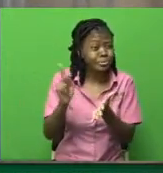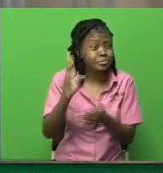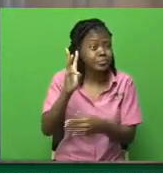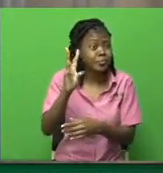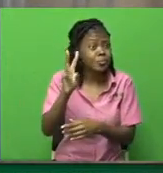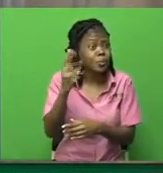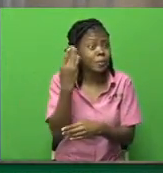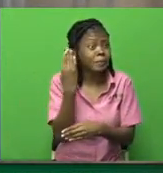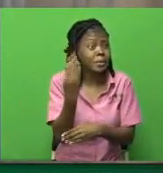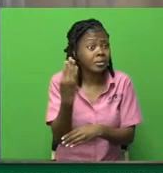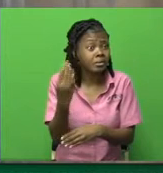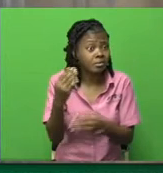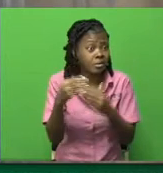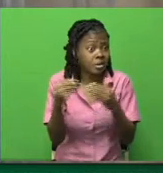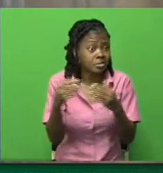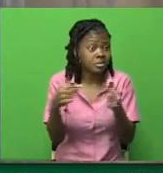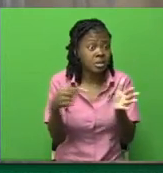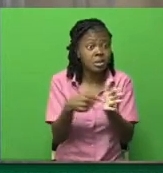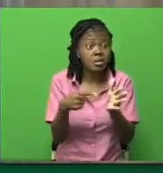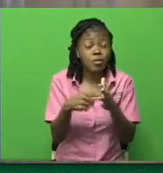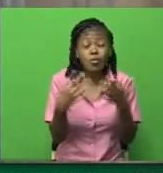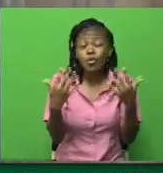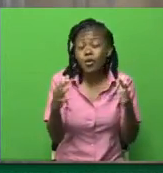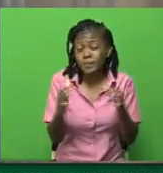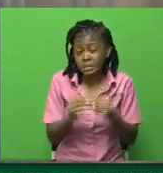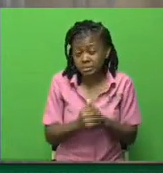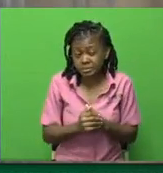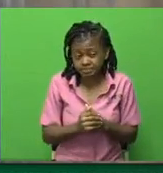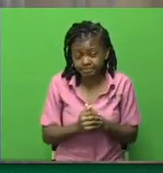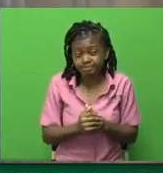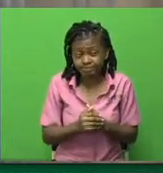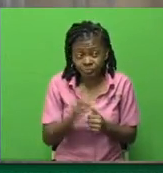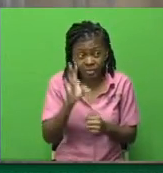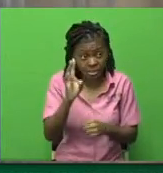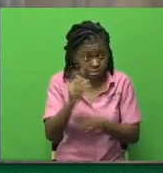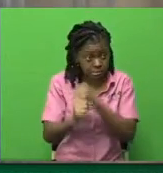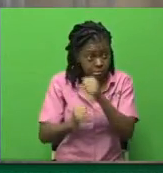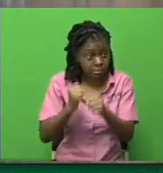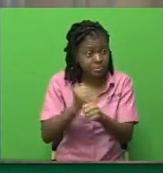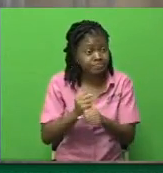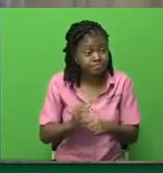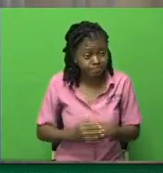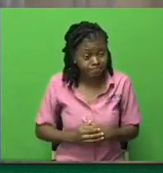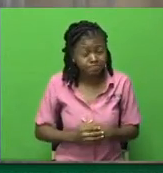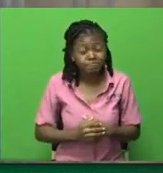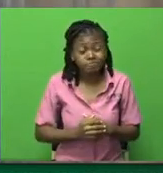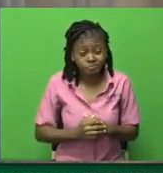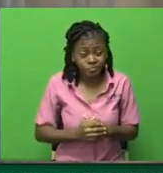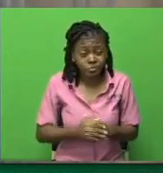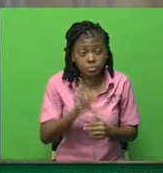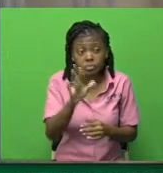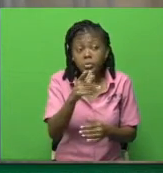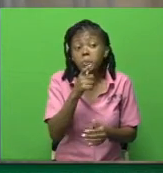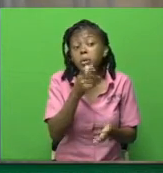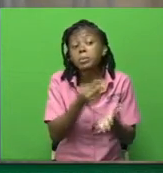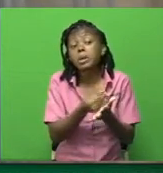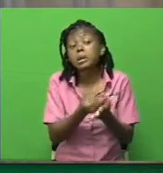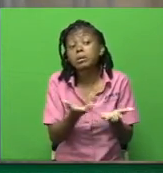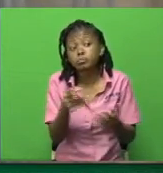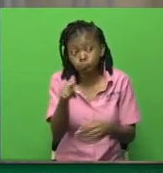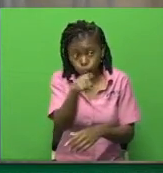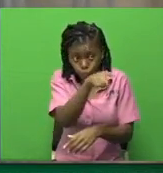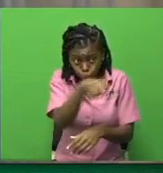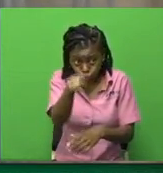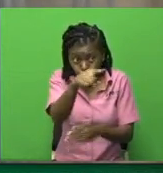at Servicing over the last seven years that's taxpayers money 62 billion